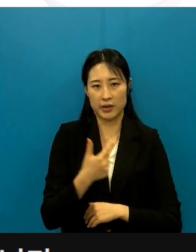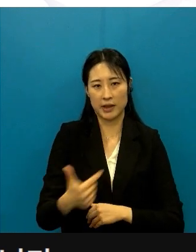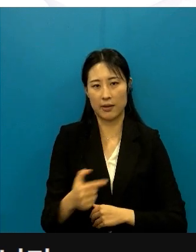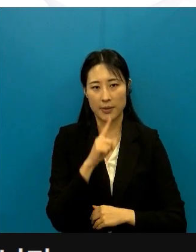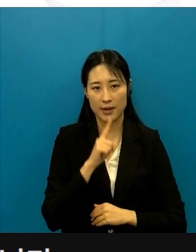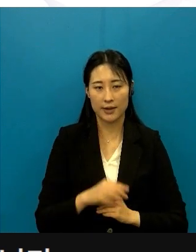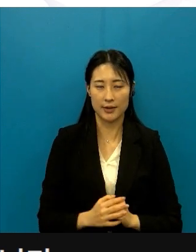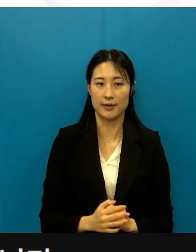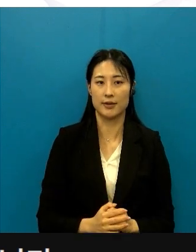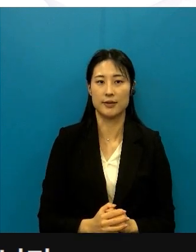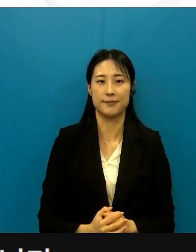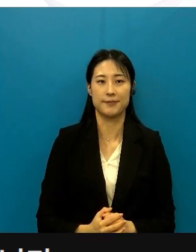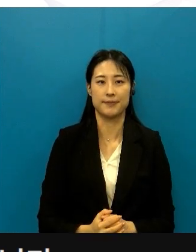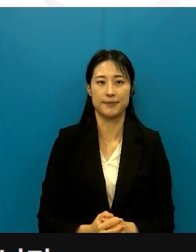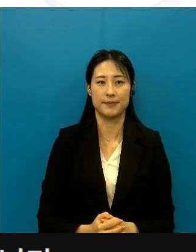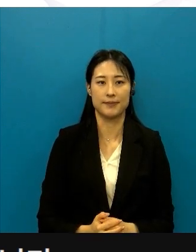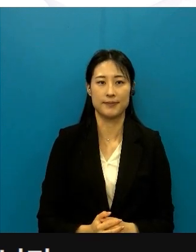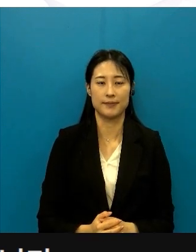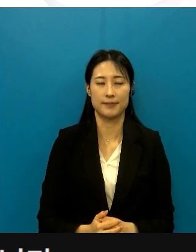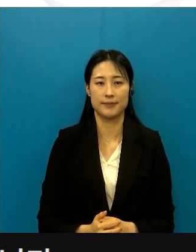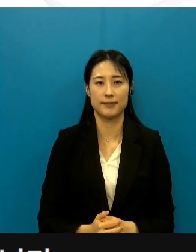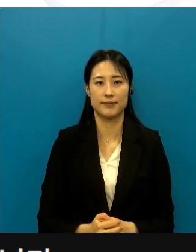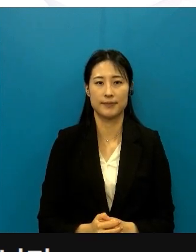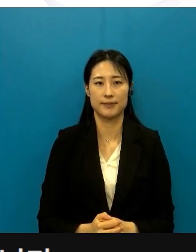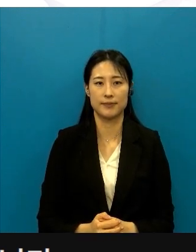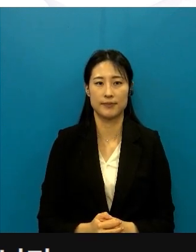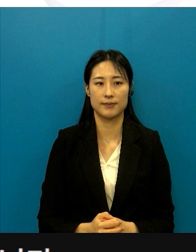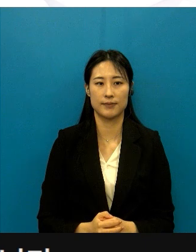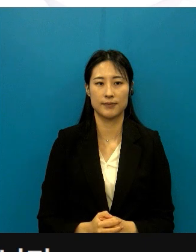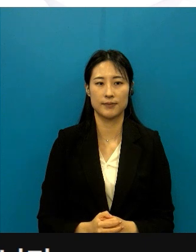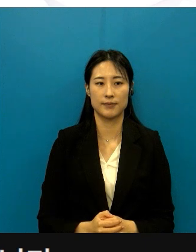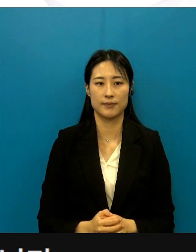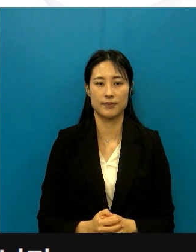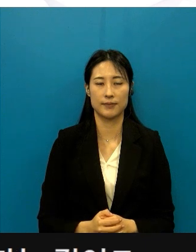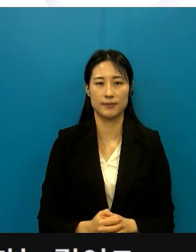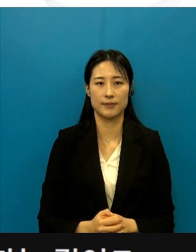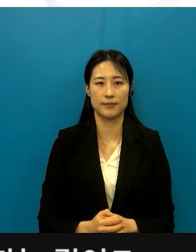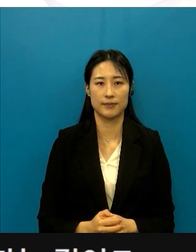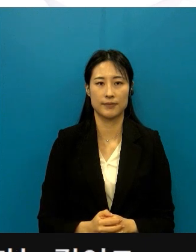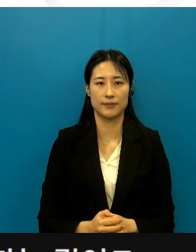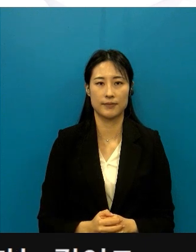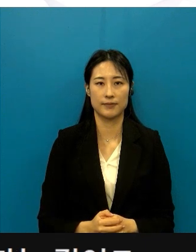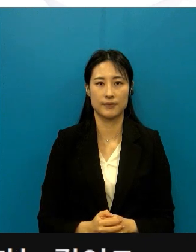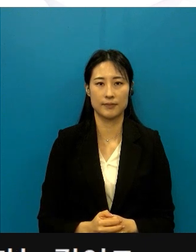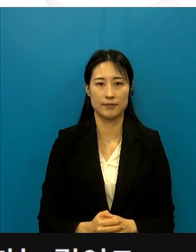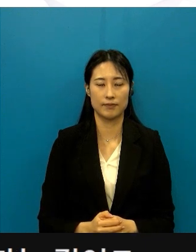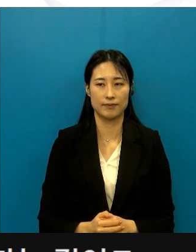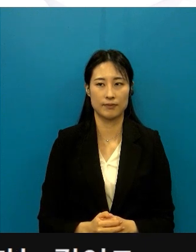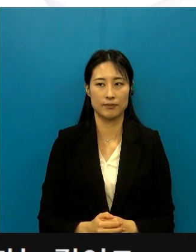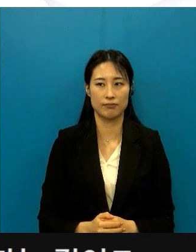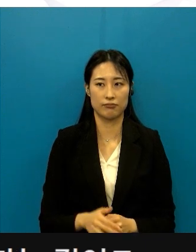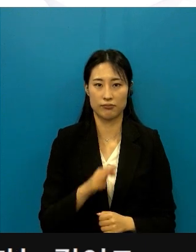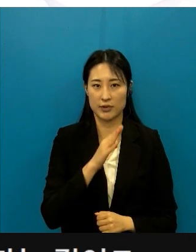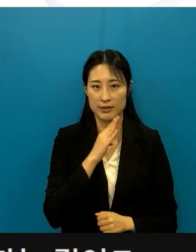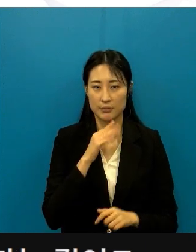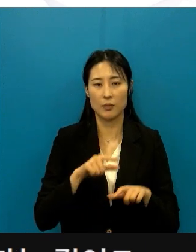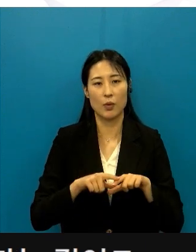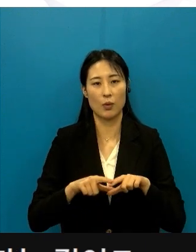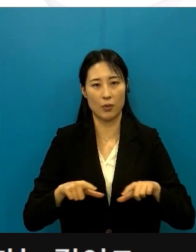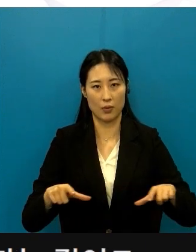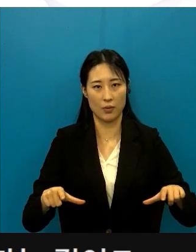this is one of the typical example of slippery slope